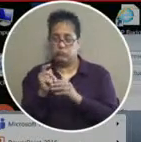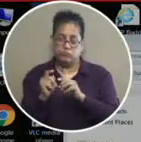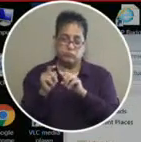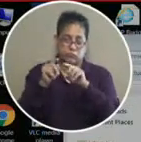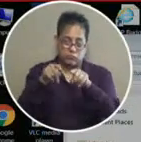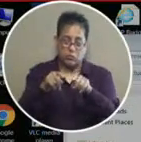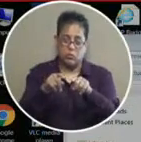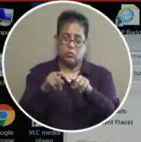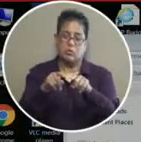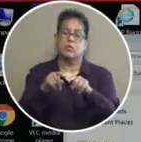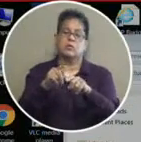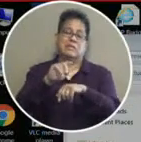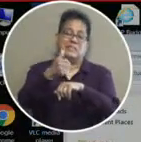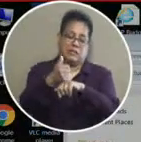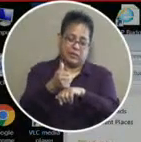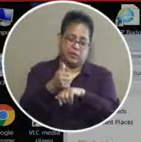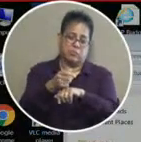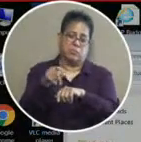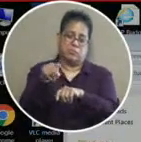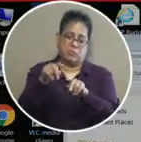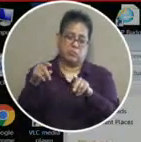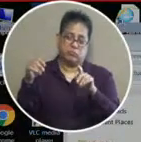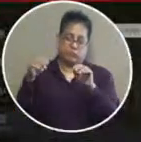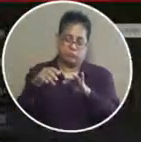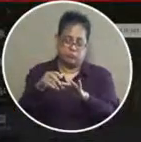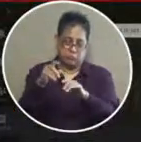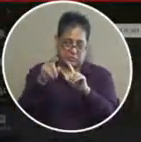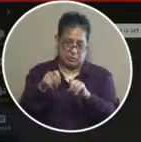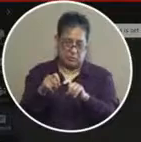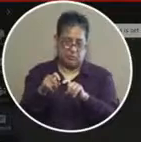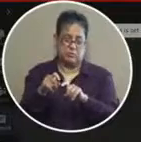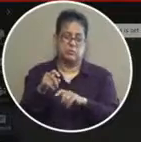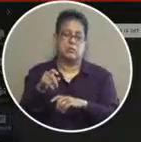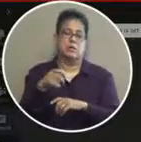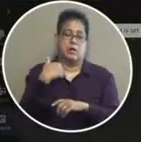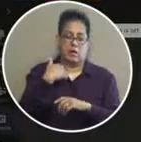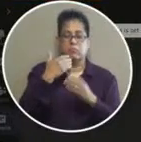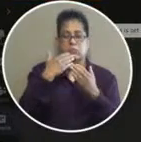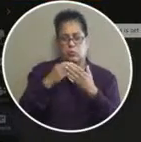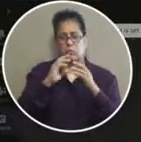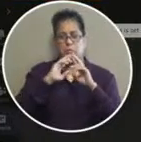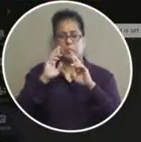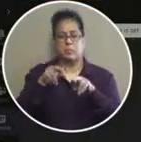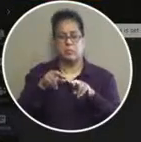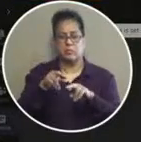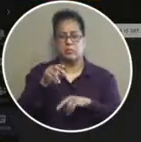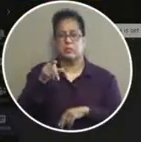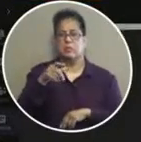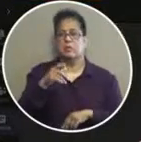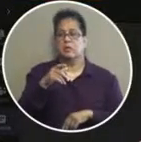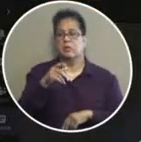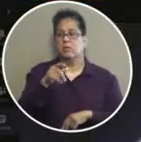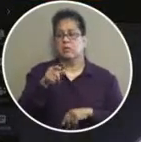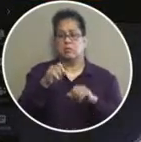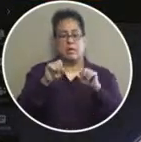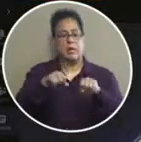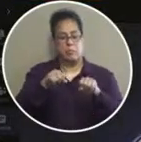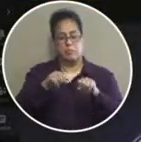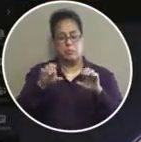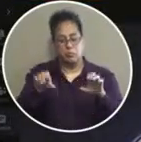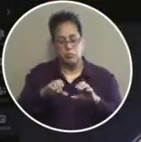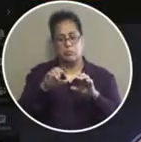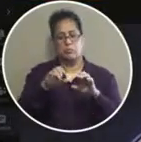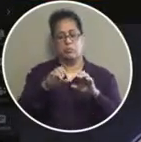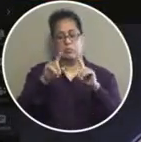By bringing the testing to the people had a wonderful response and have been able to get that